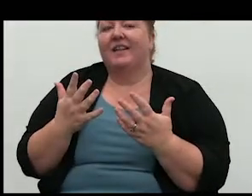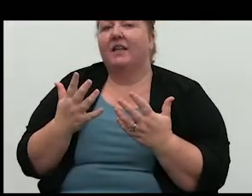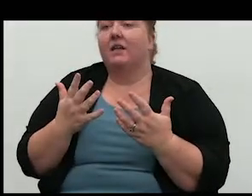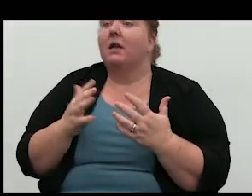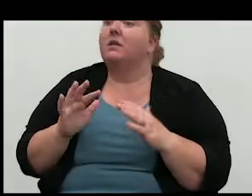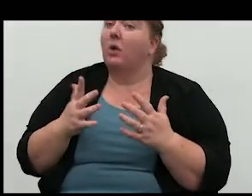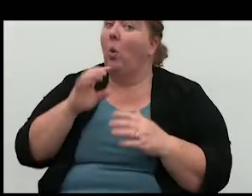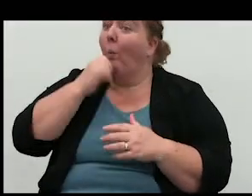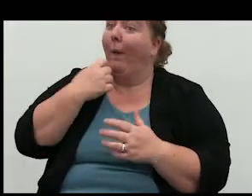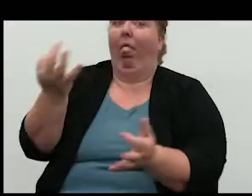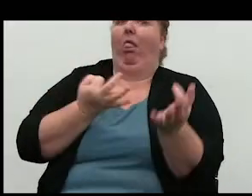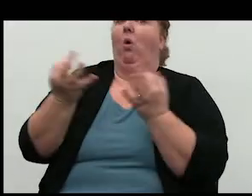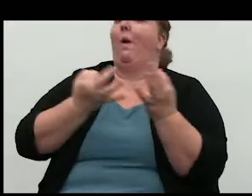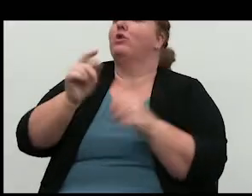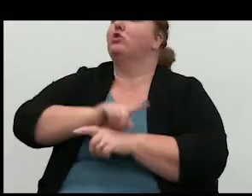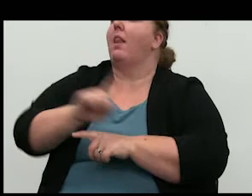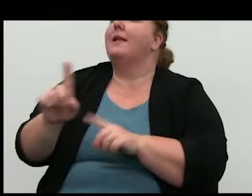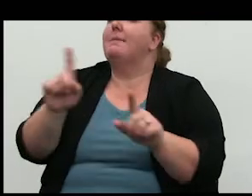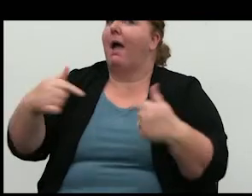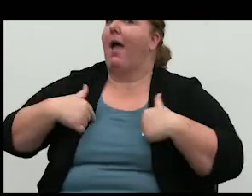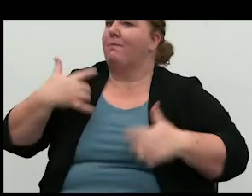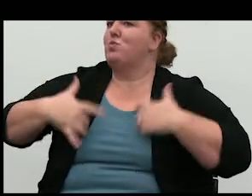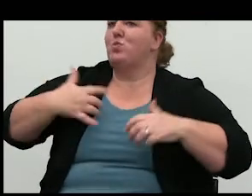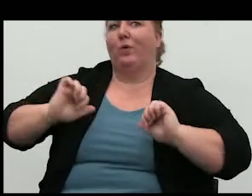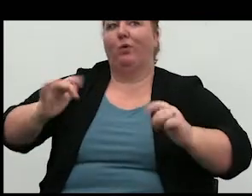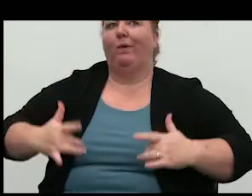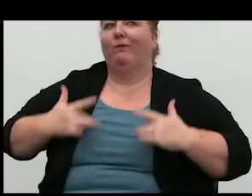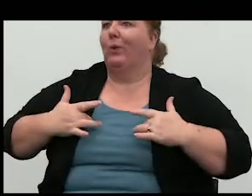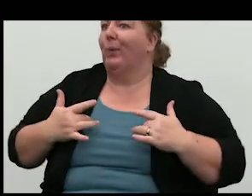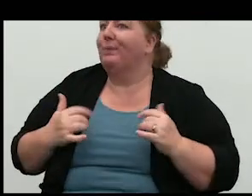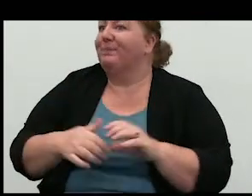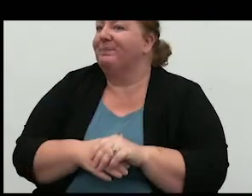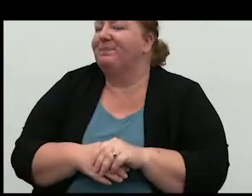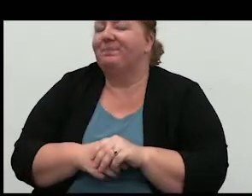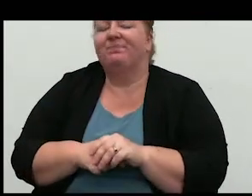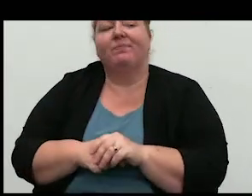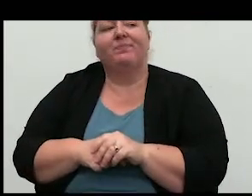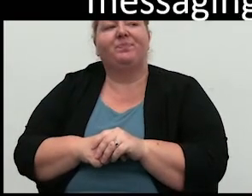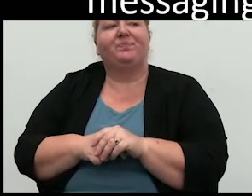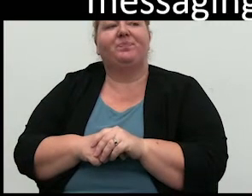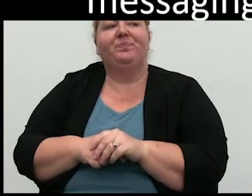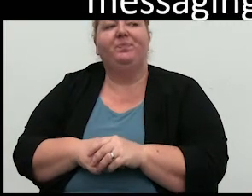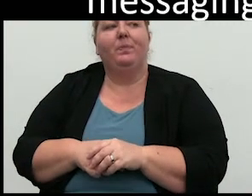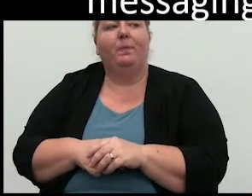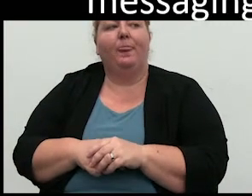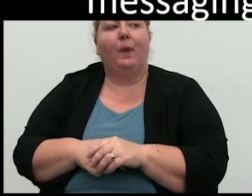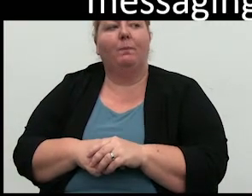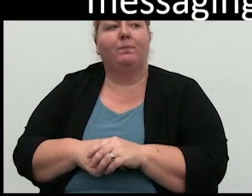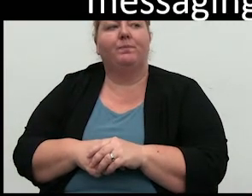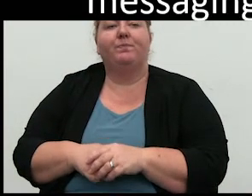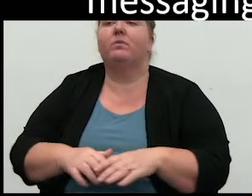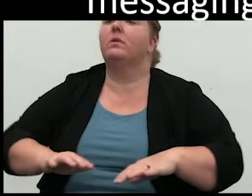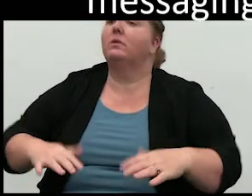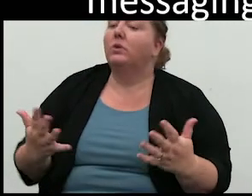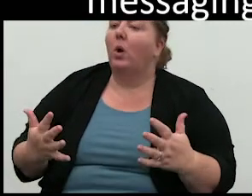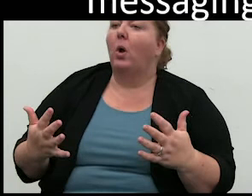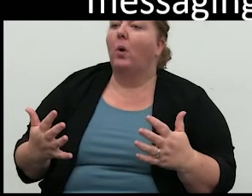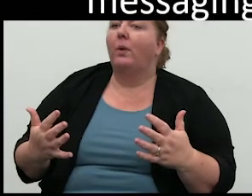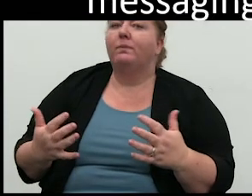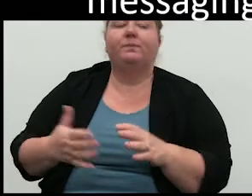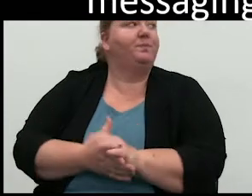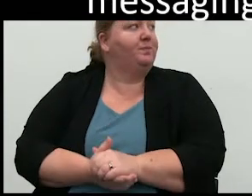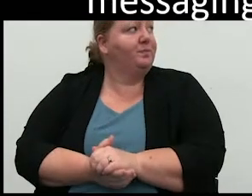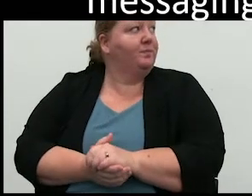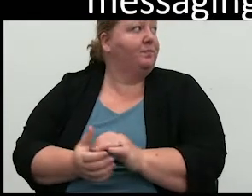for questions, but also I'm really interested to hear your opinions afterwards. So, this is, I